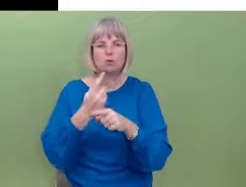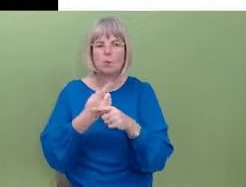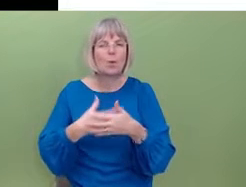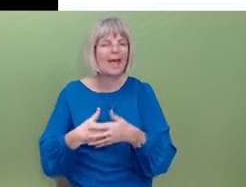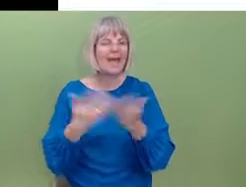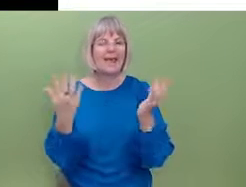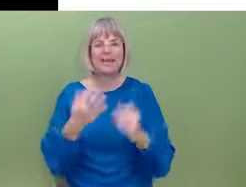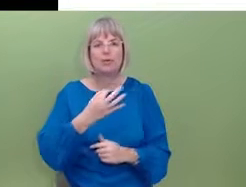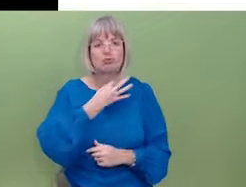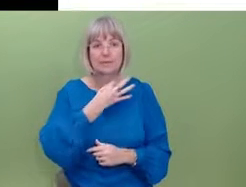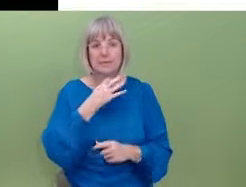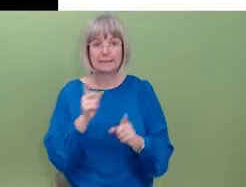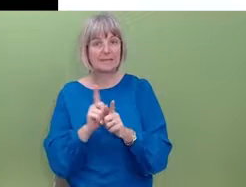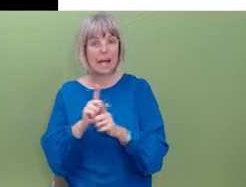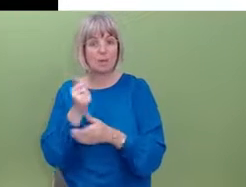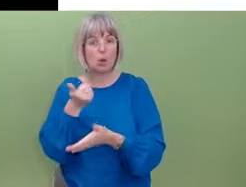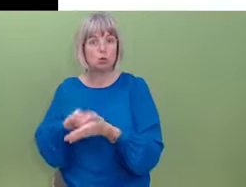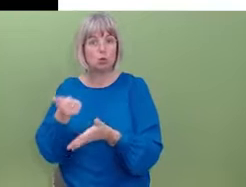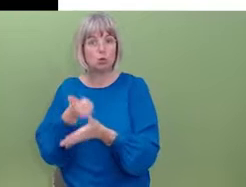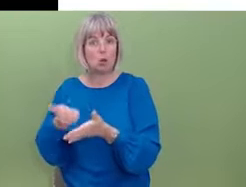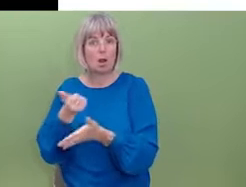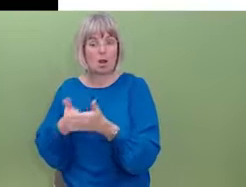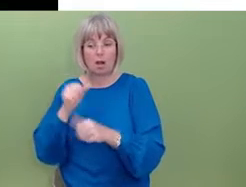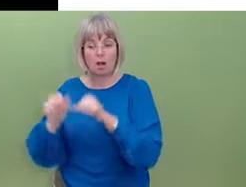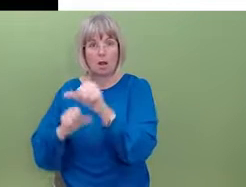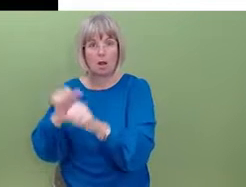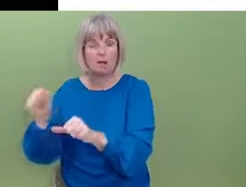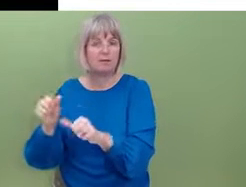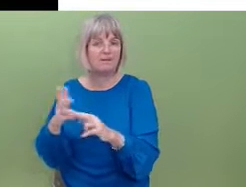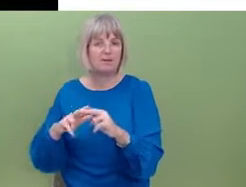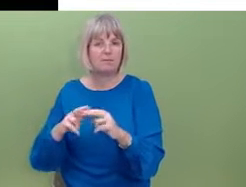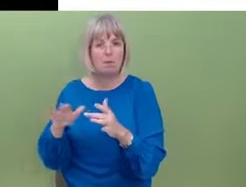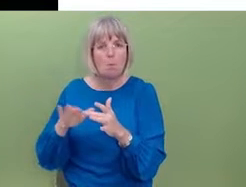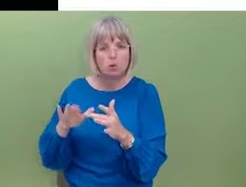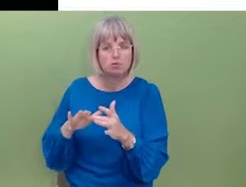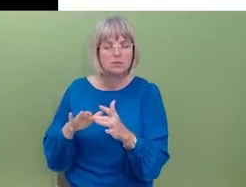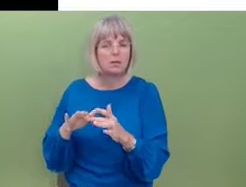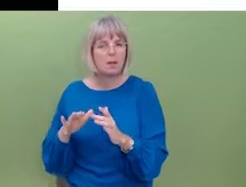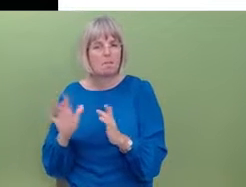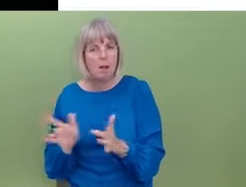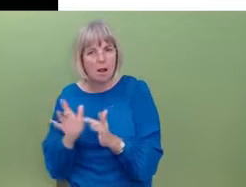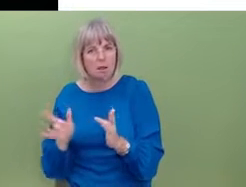with mild to moderate presentations of depression and anxiety.